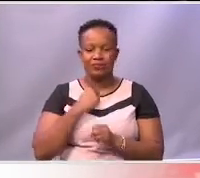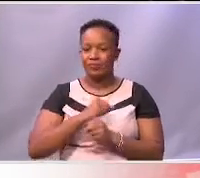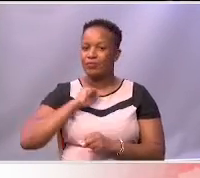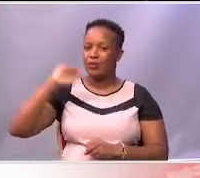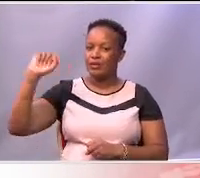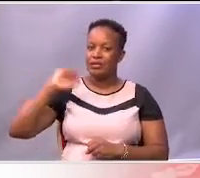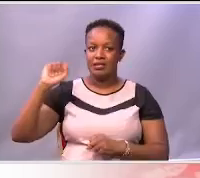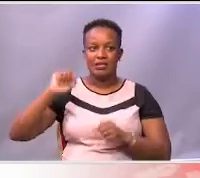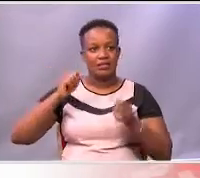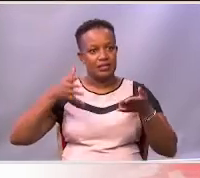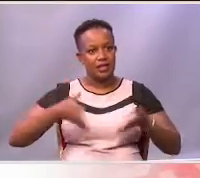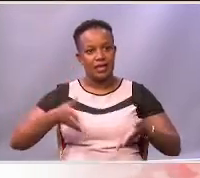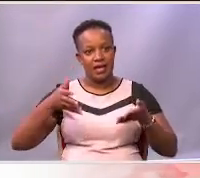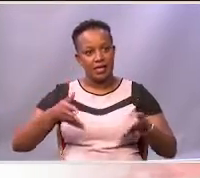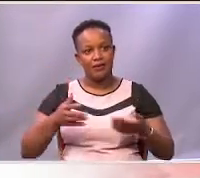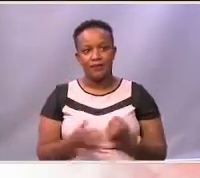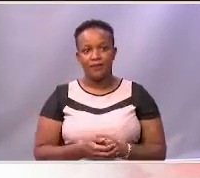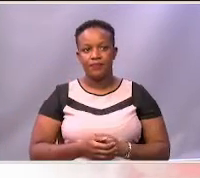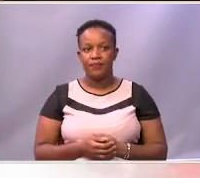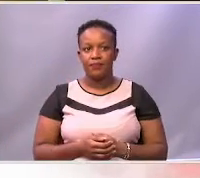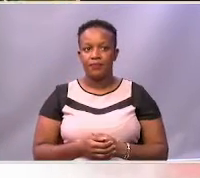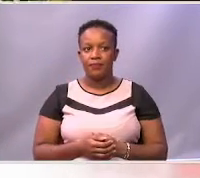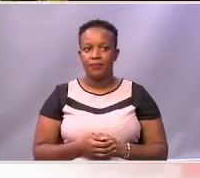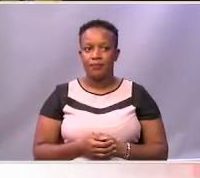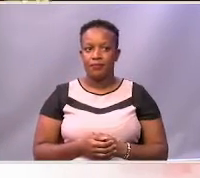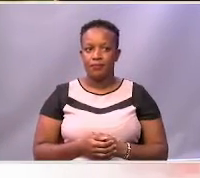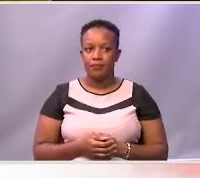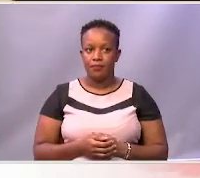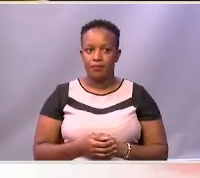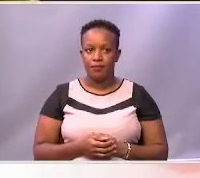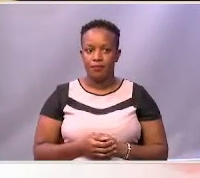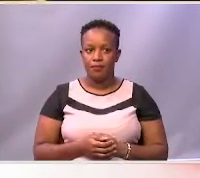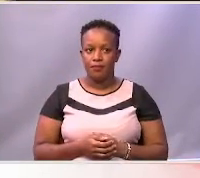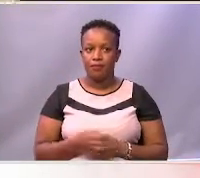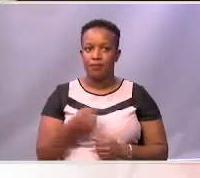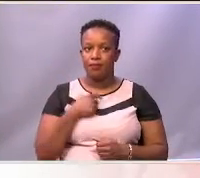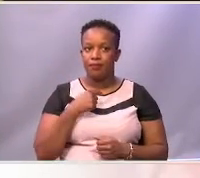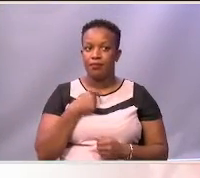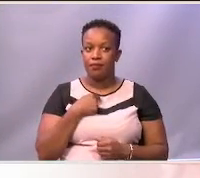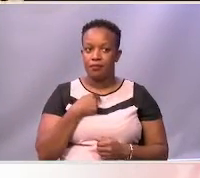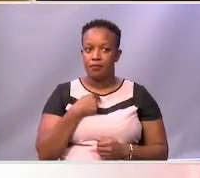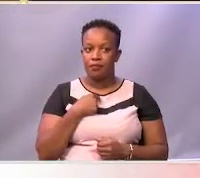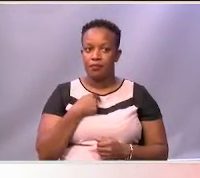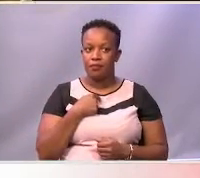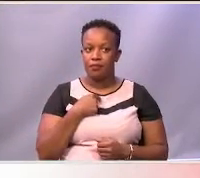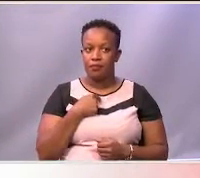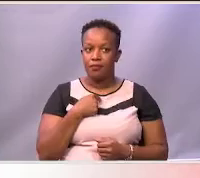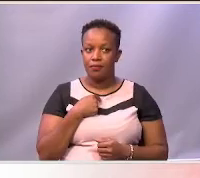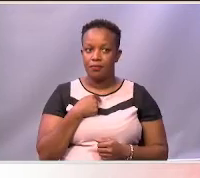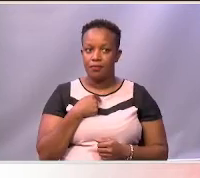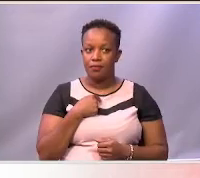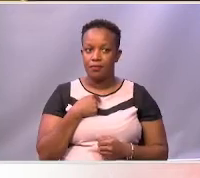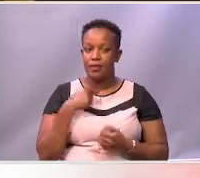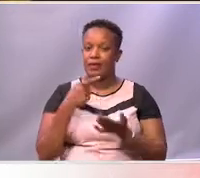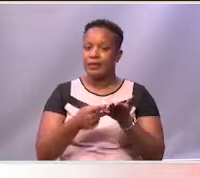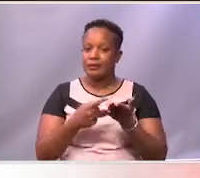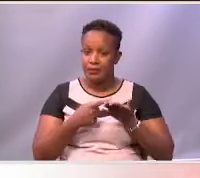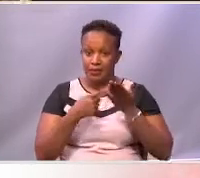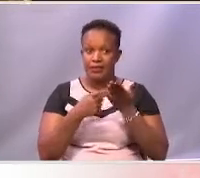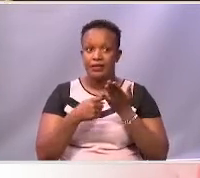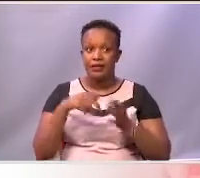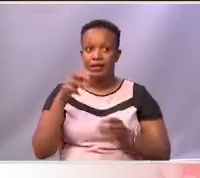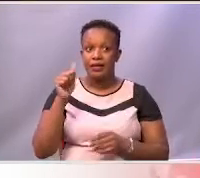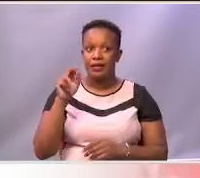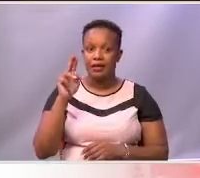We are not doing politics here for now, please. I have no, I debated in AM life